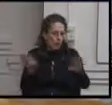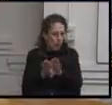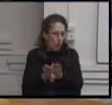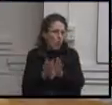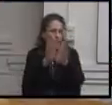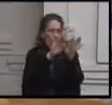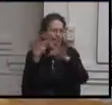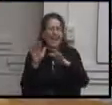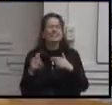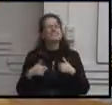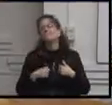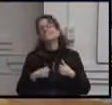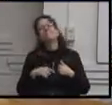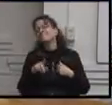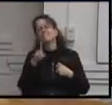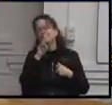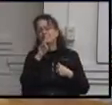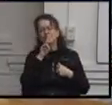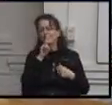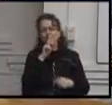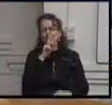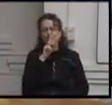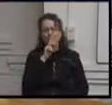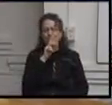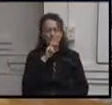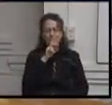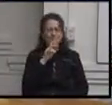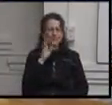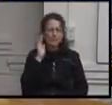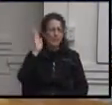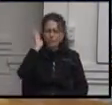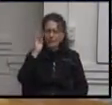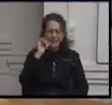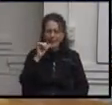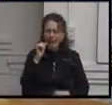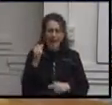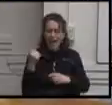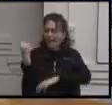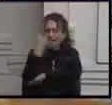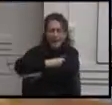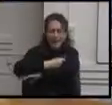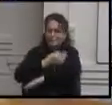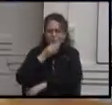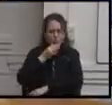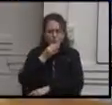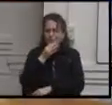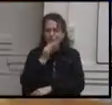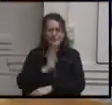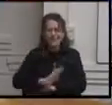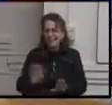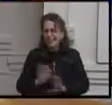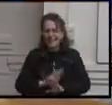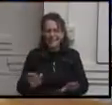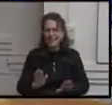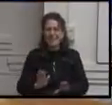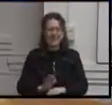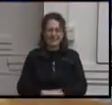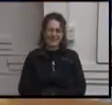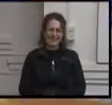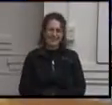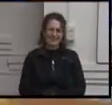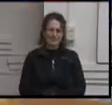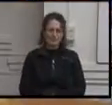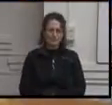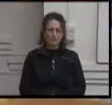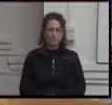the case. And so I'd really like to just make sure that in this next part